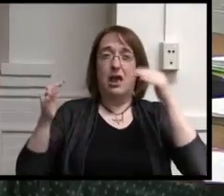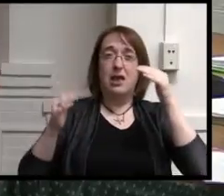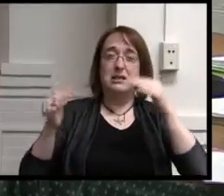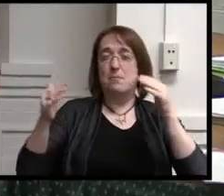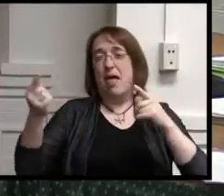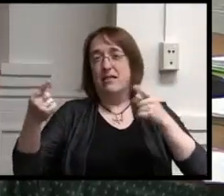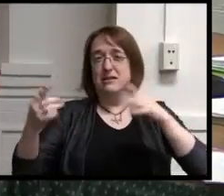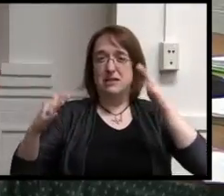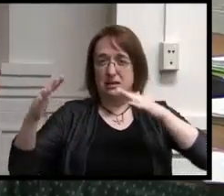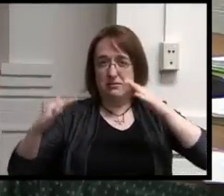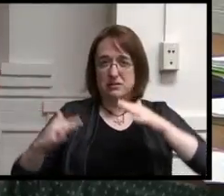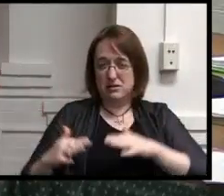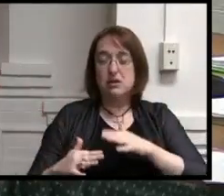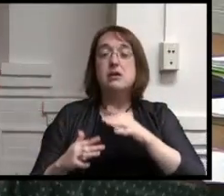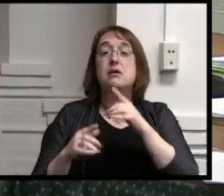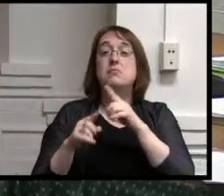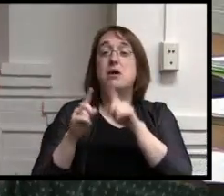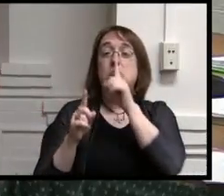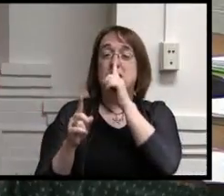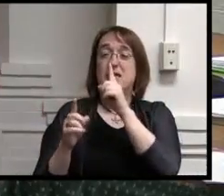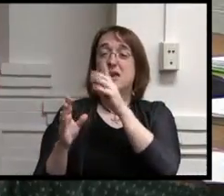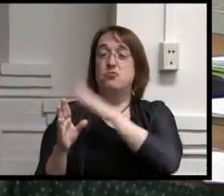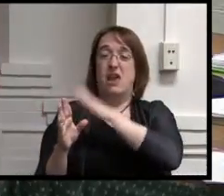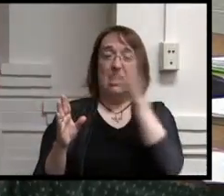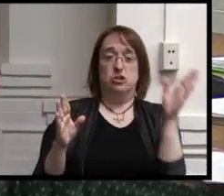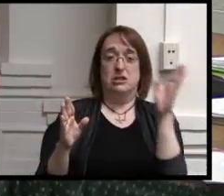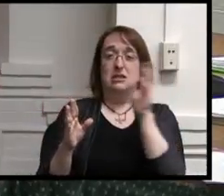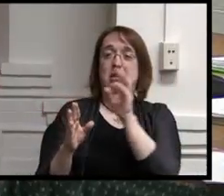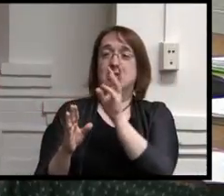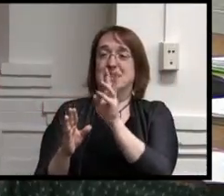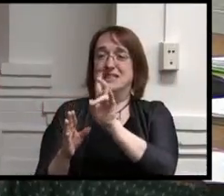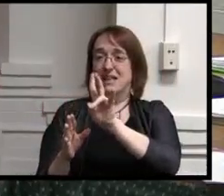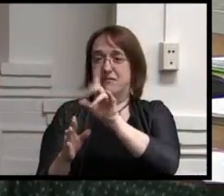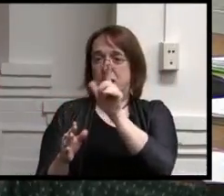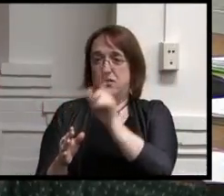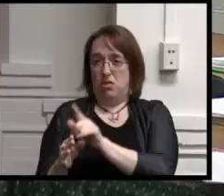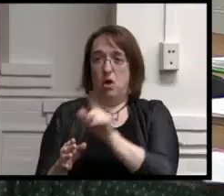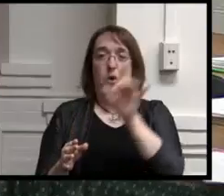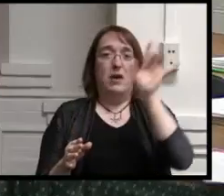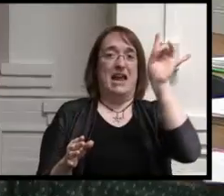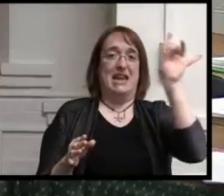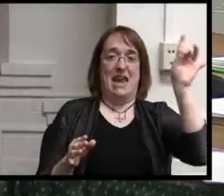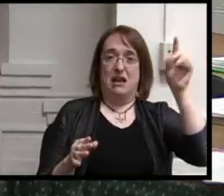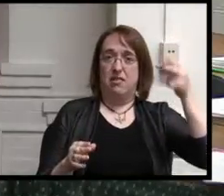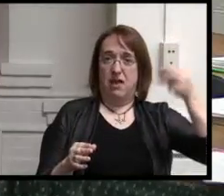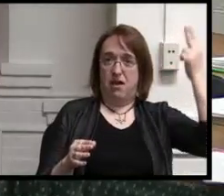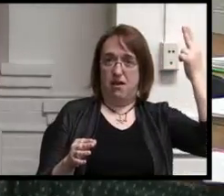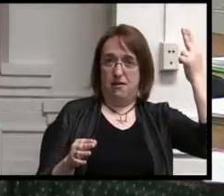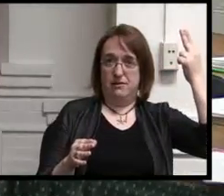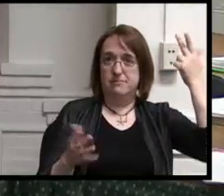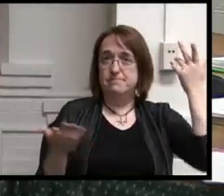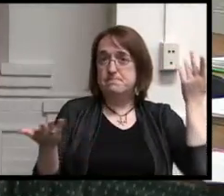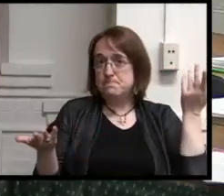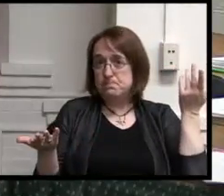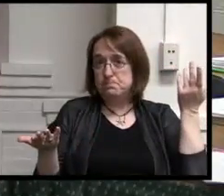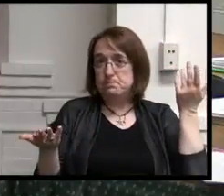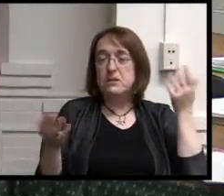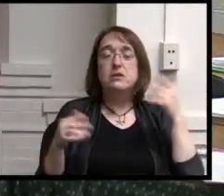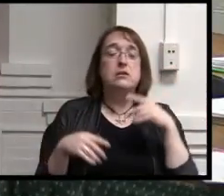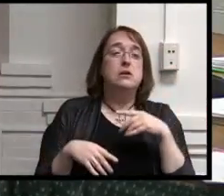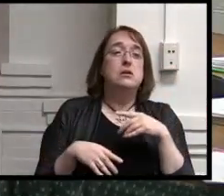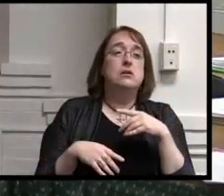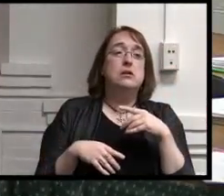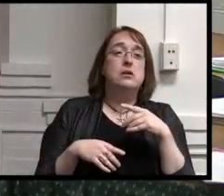the document, ranging between $67,000 on the low end and $88,000 on the high end. The fact